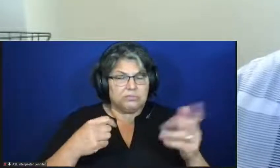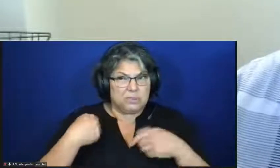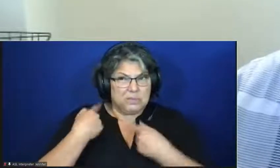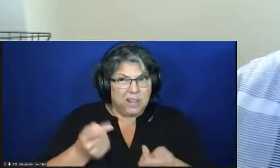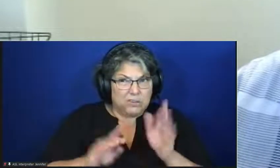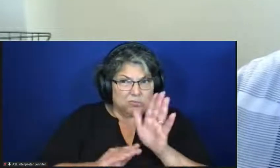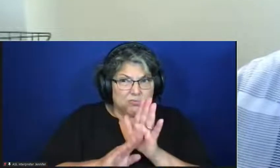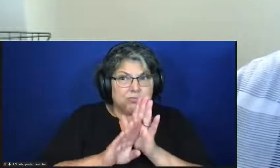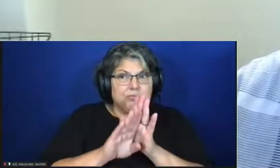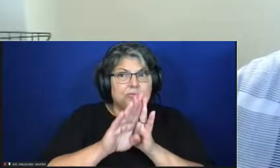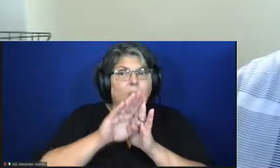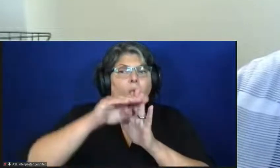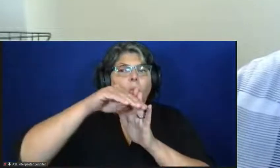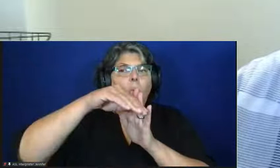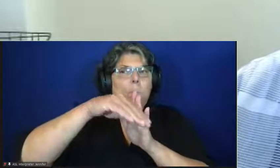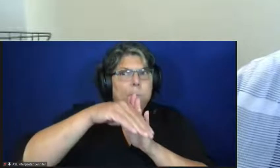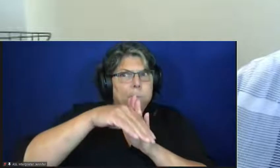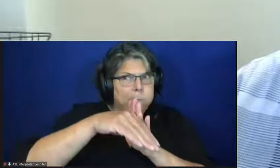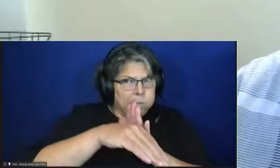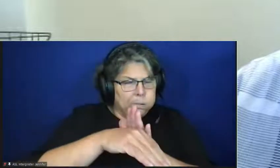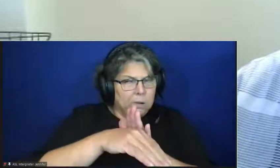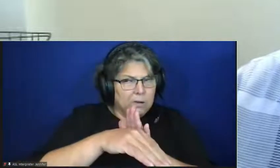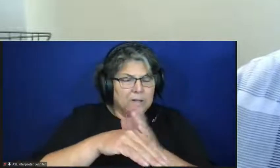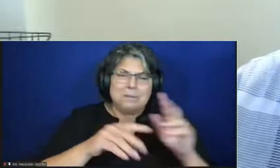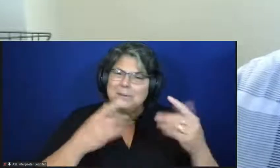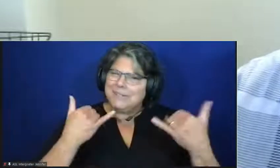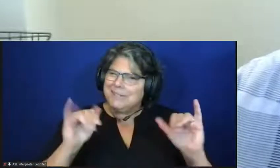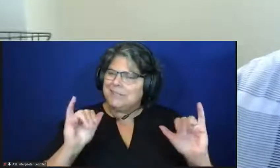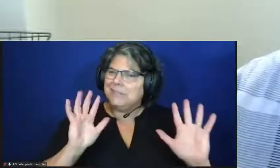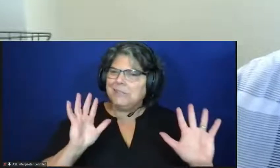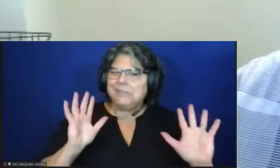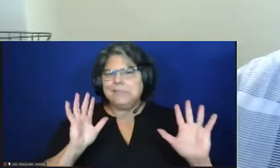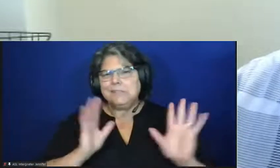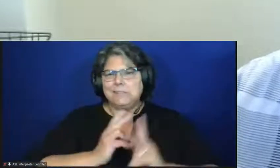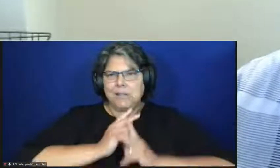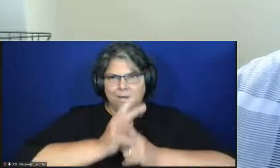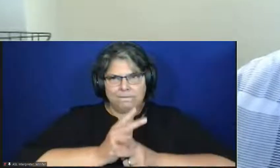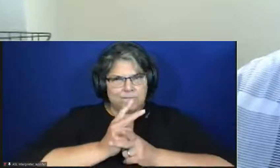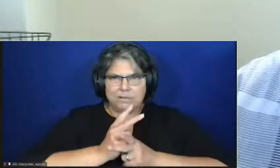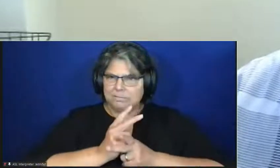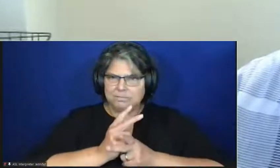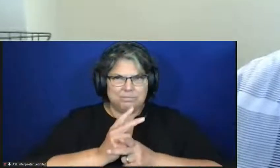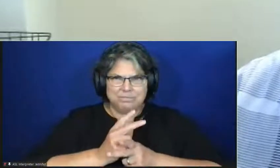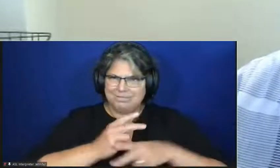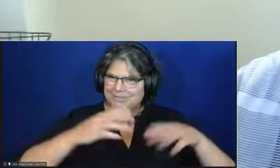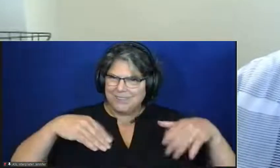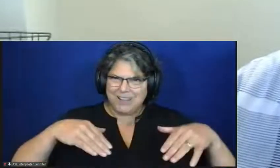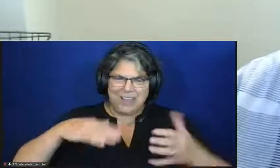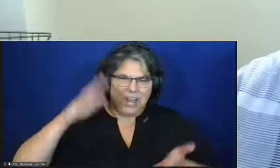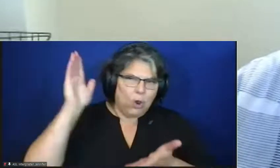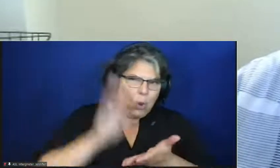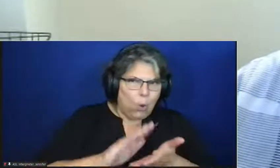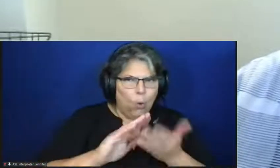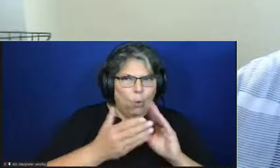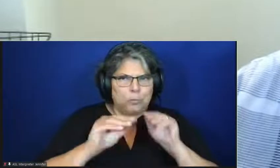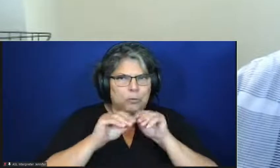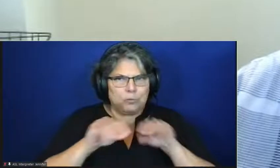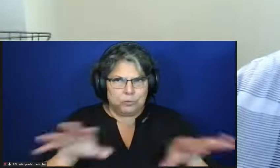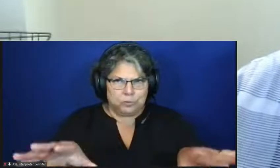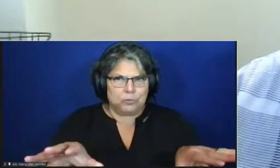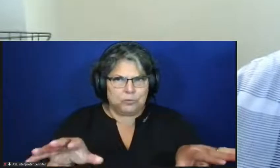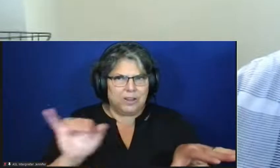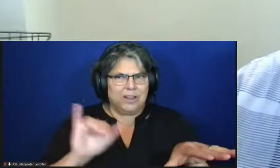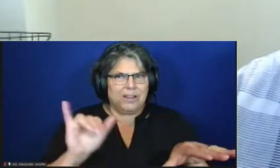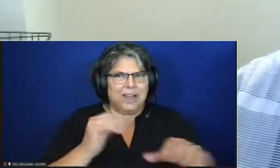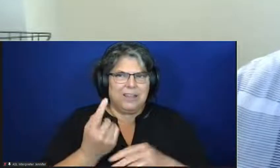also cautious, and I hope others will be also. We have not achieved the low community transmission rates that preceded last